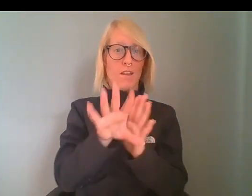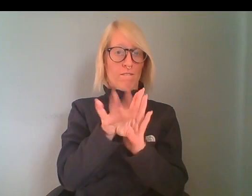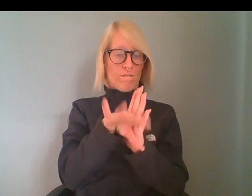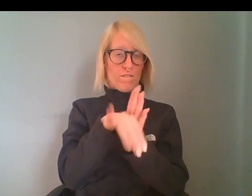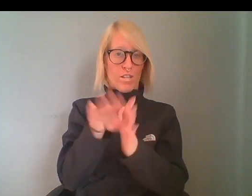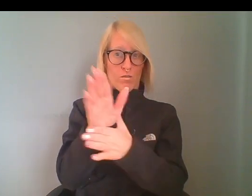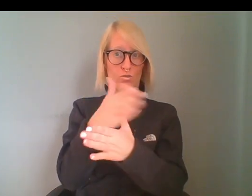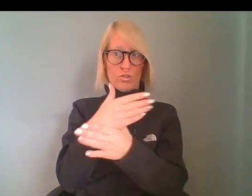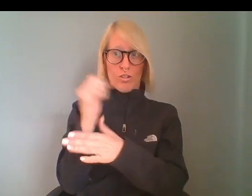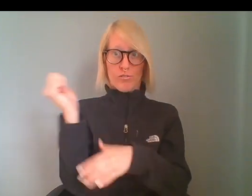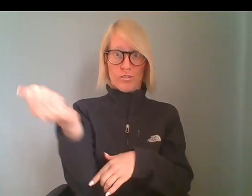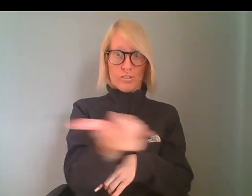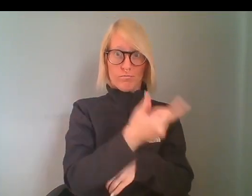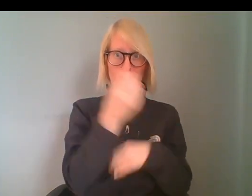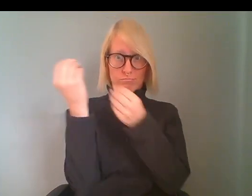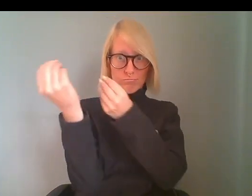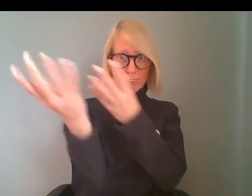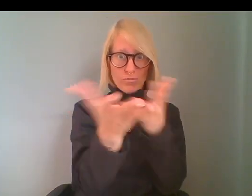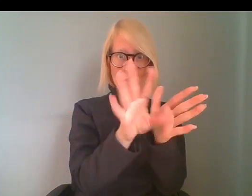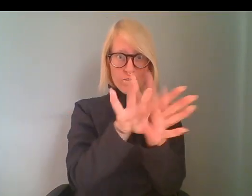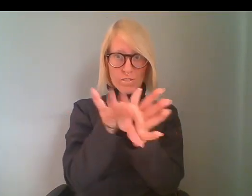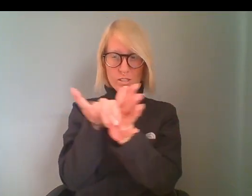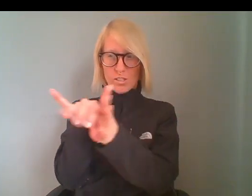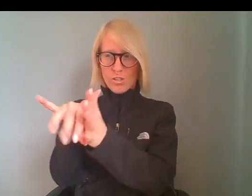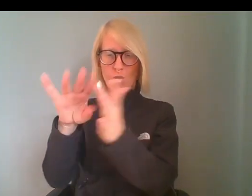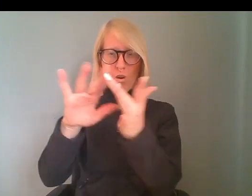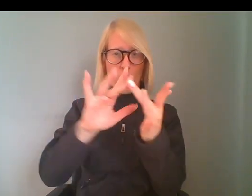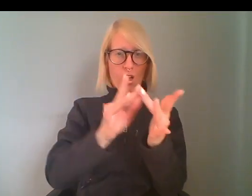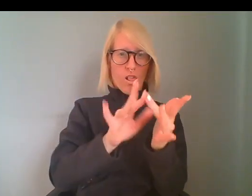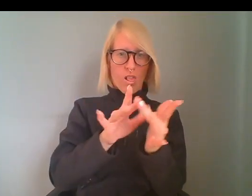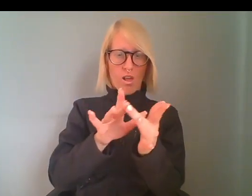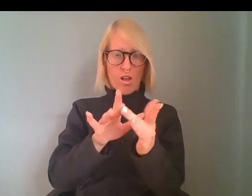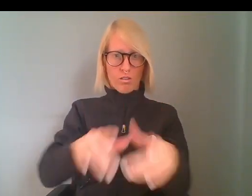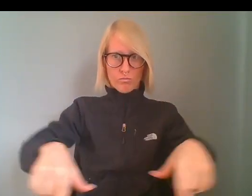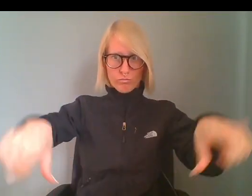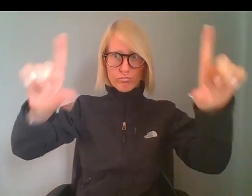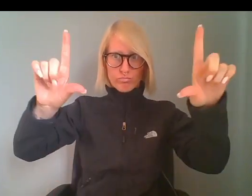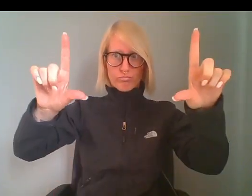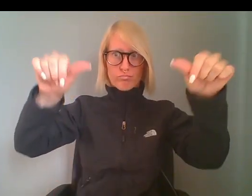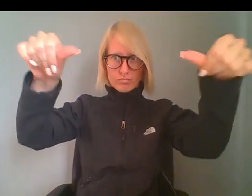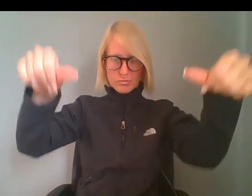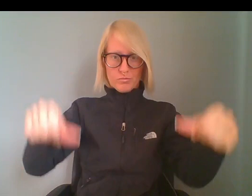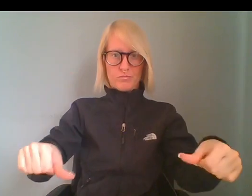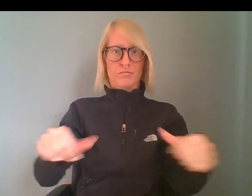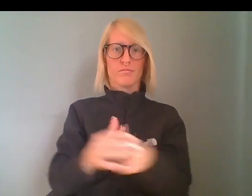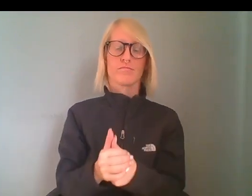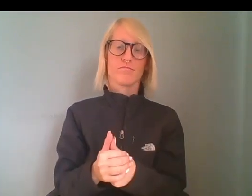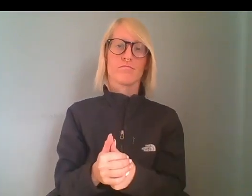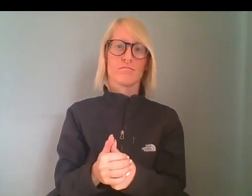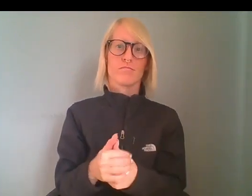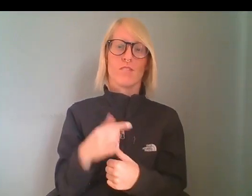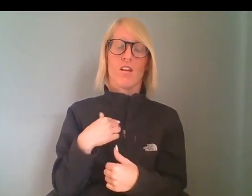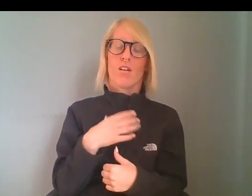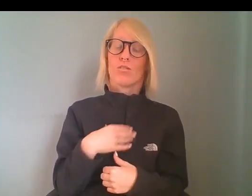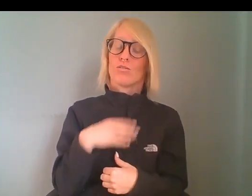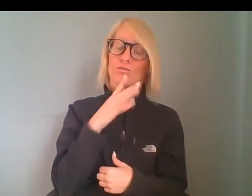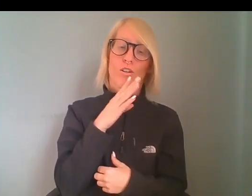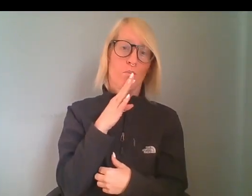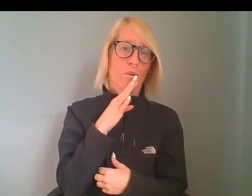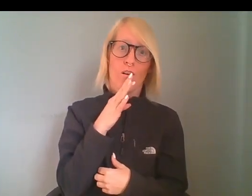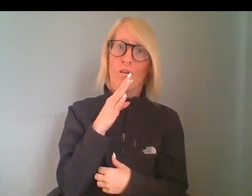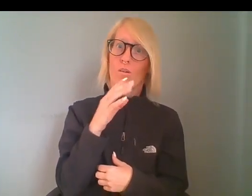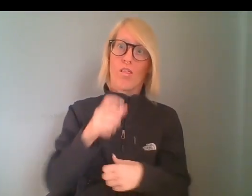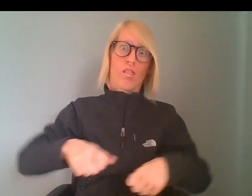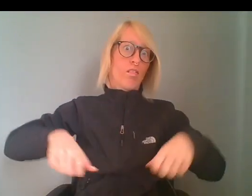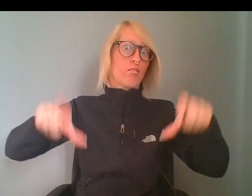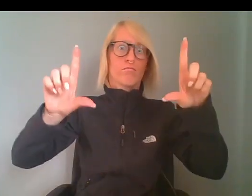YouTube. Right, getting videos online, and it's just, I wish I could talk about some of the videos that have really gone